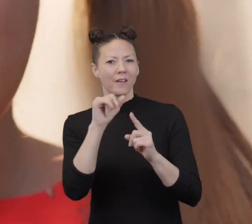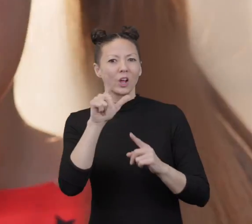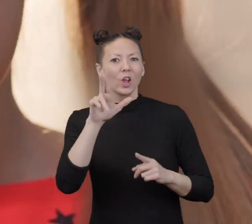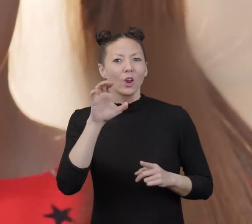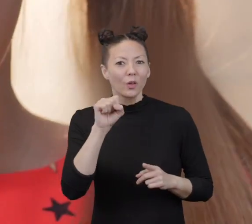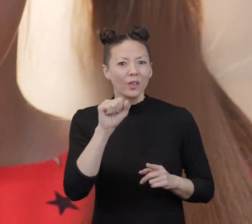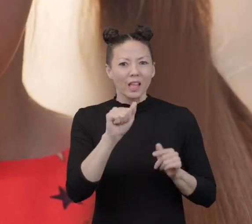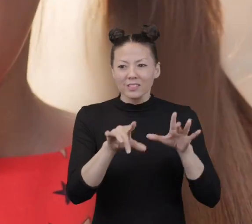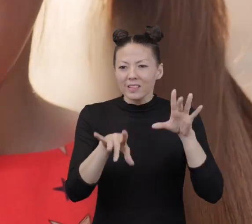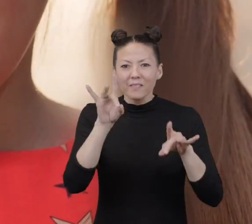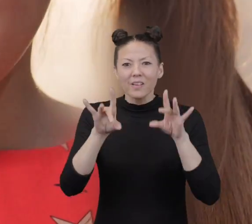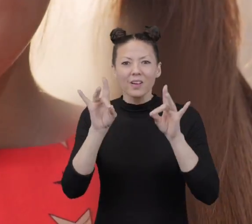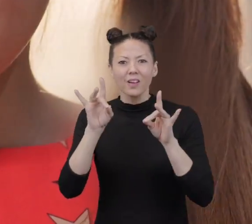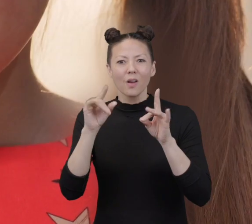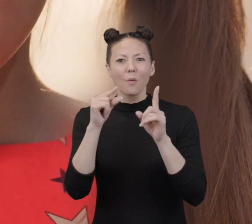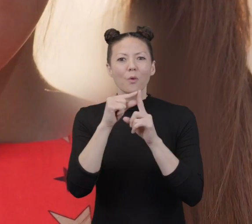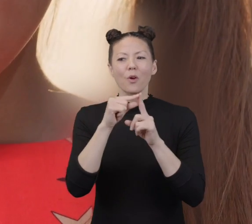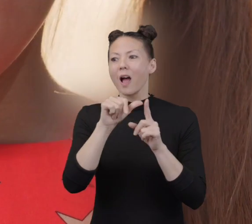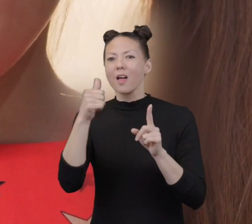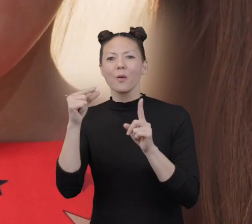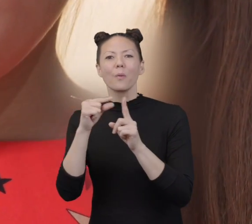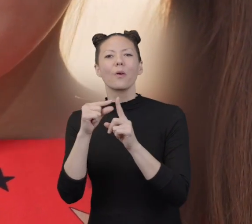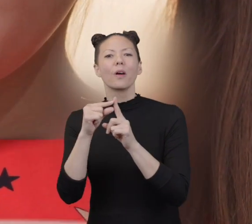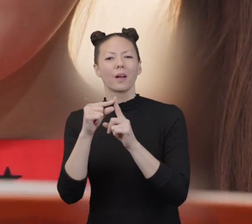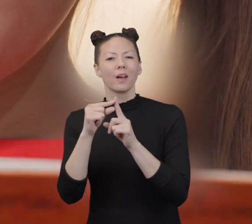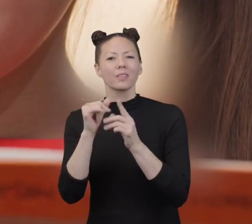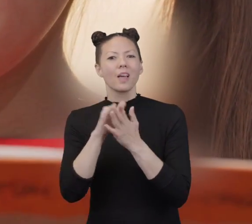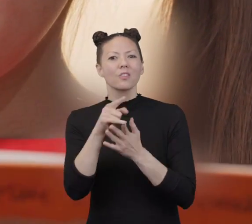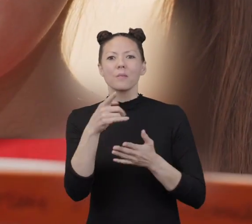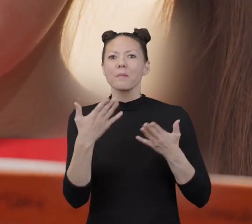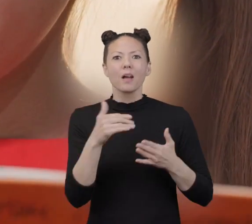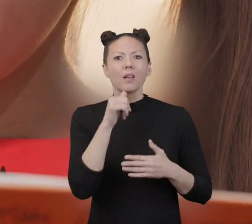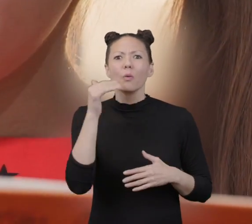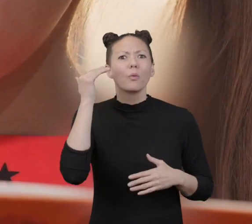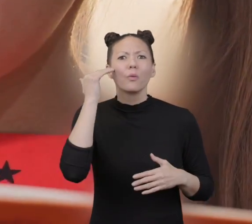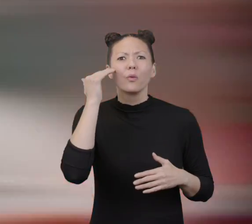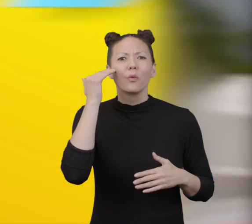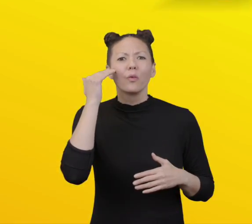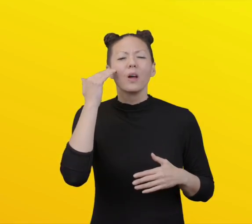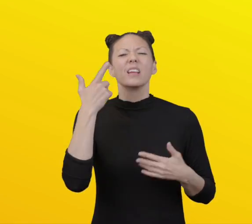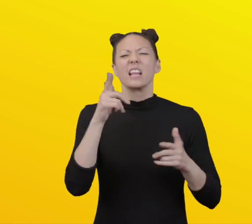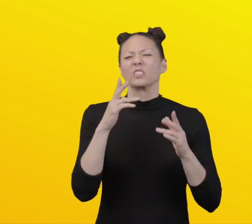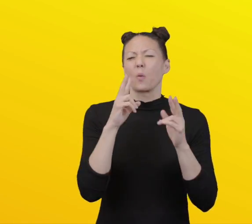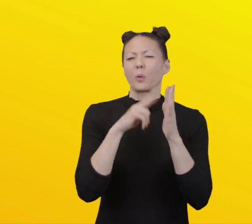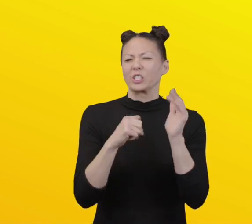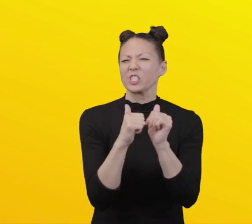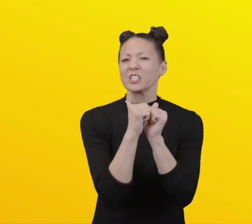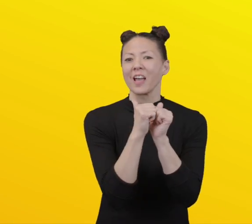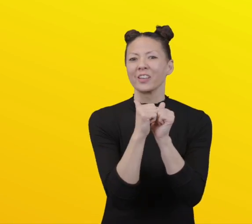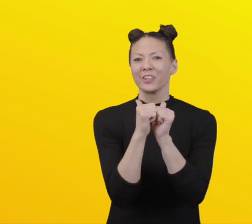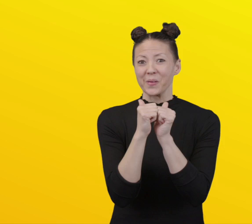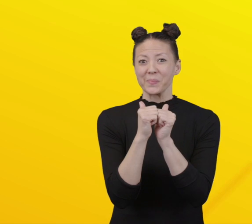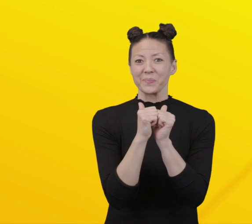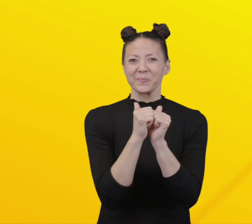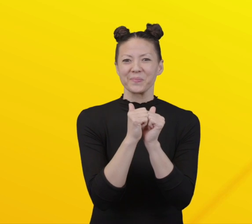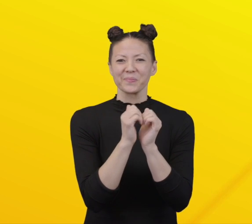to see if we can discover the meaning of another word you might not know. Let's read this sentence